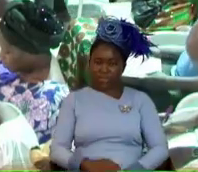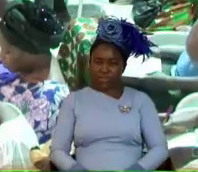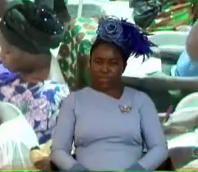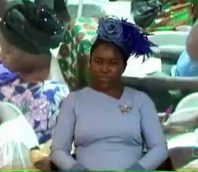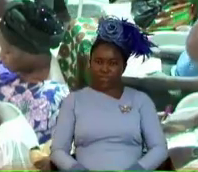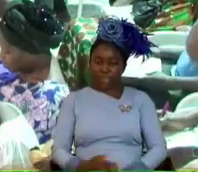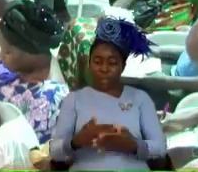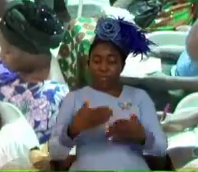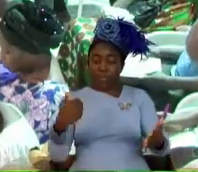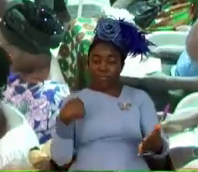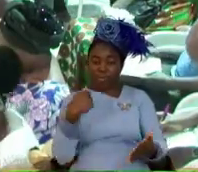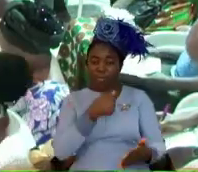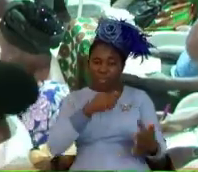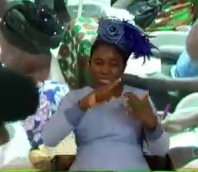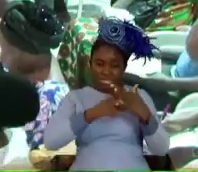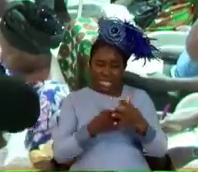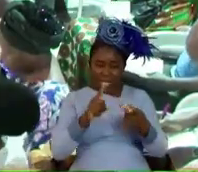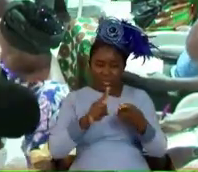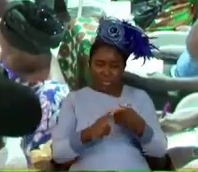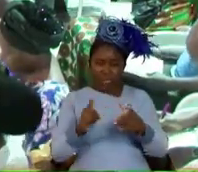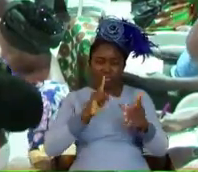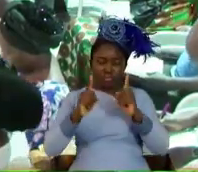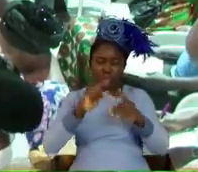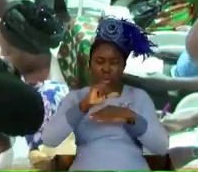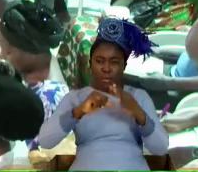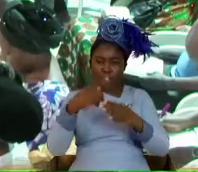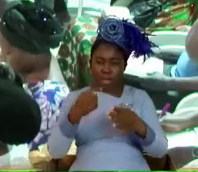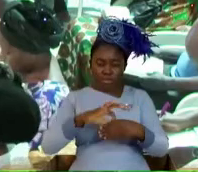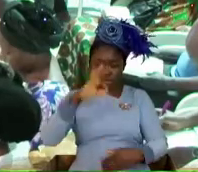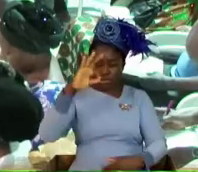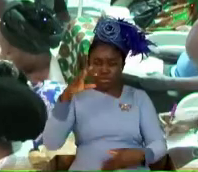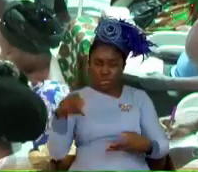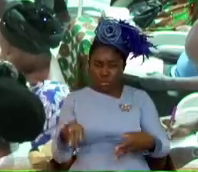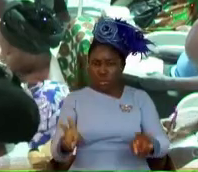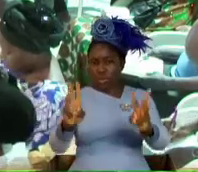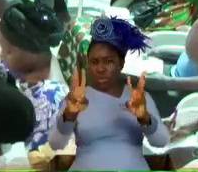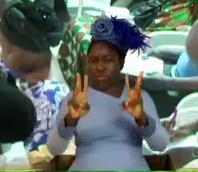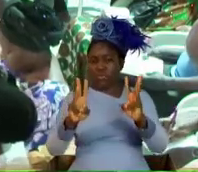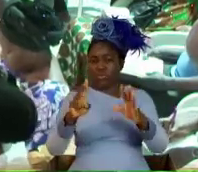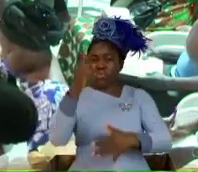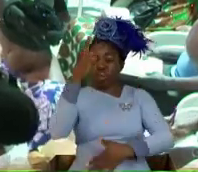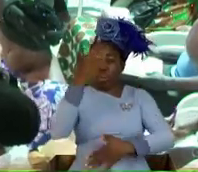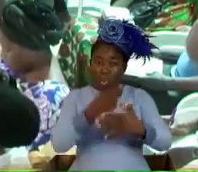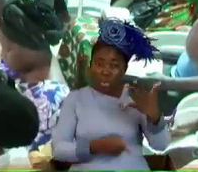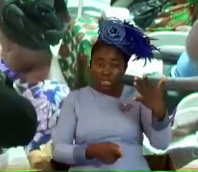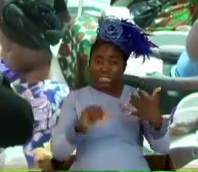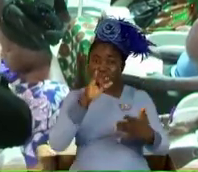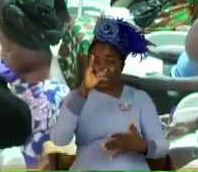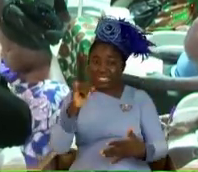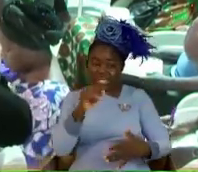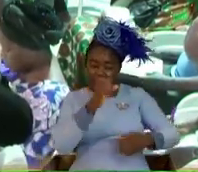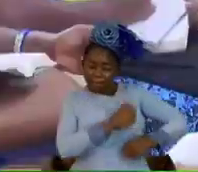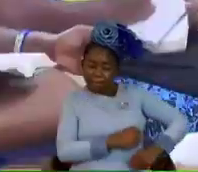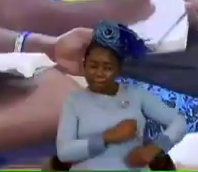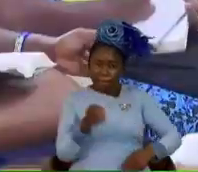Before we now begin to spiritualize it. What is military